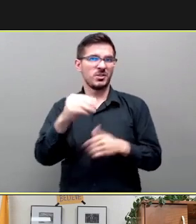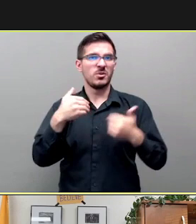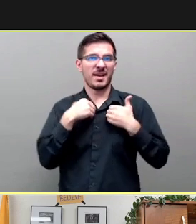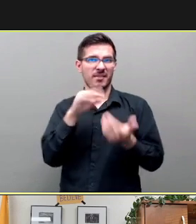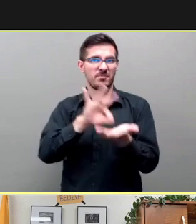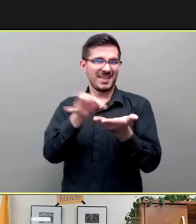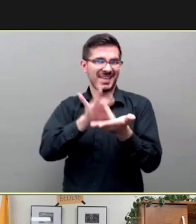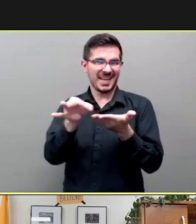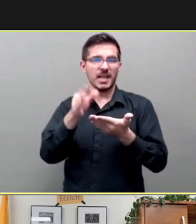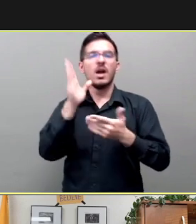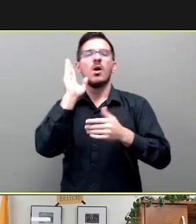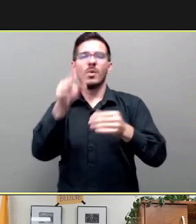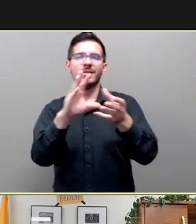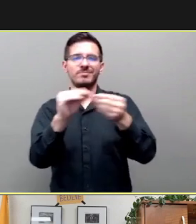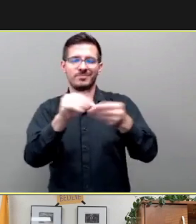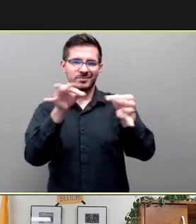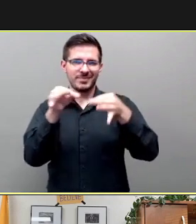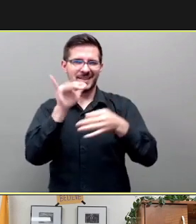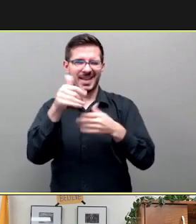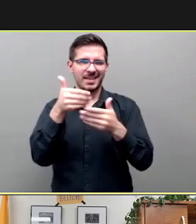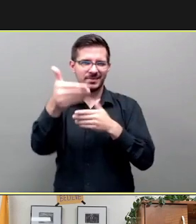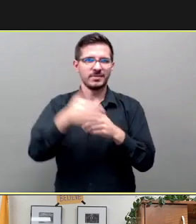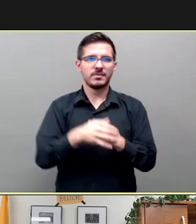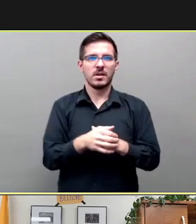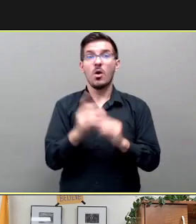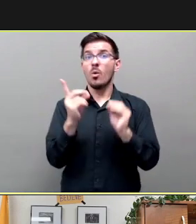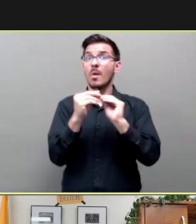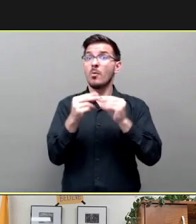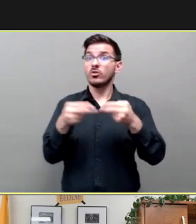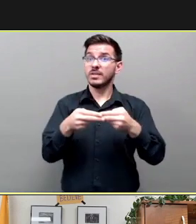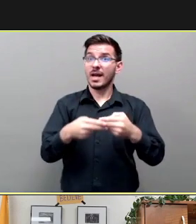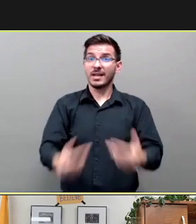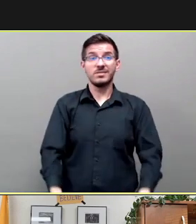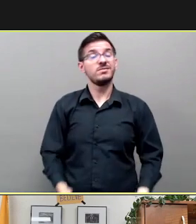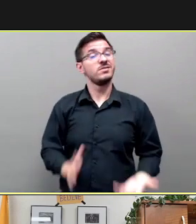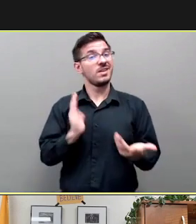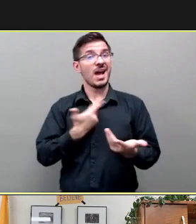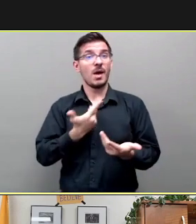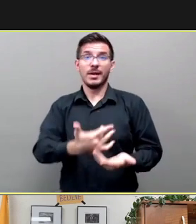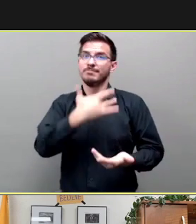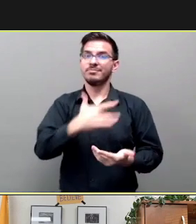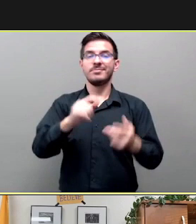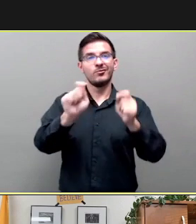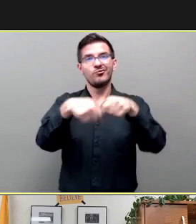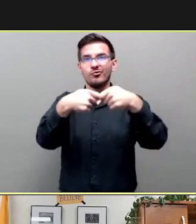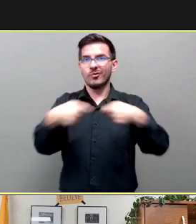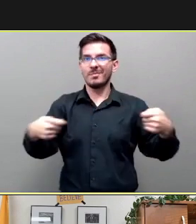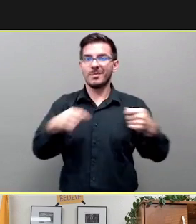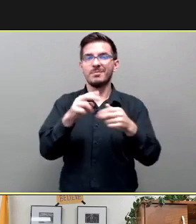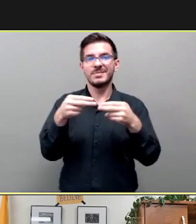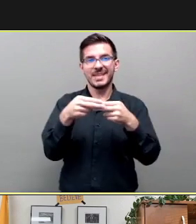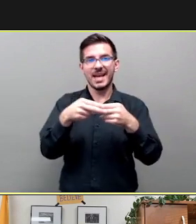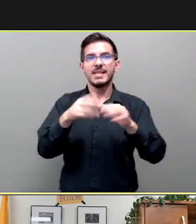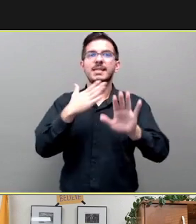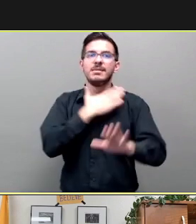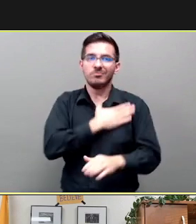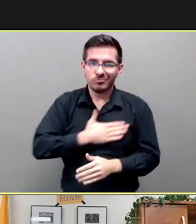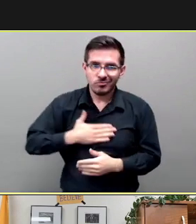well. And then I think we only have one more slide, and it's just our usual wrap up. Please know the